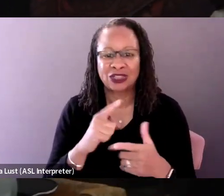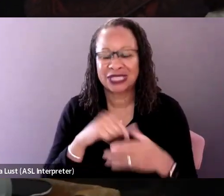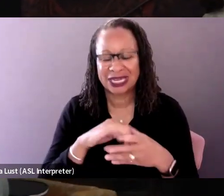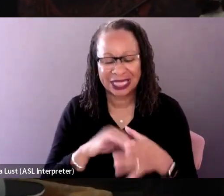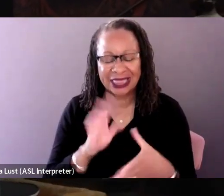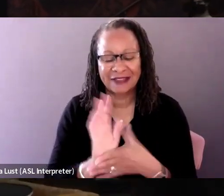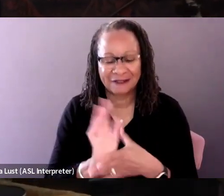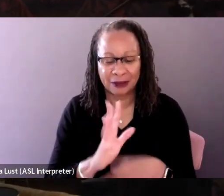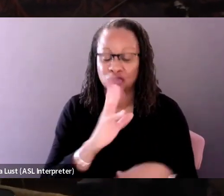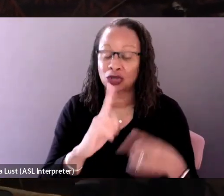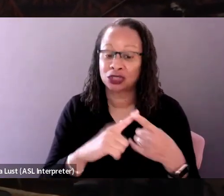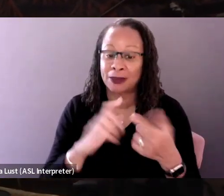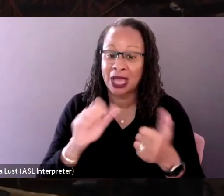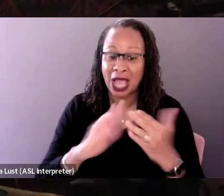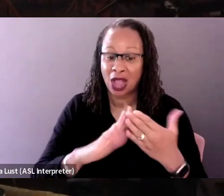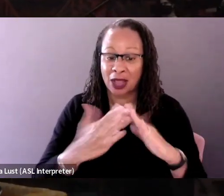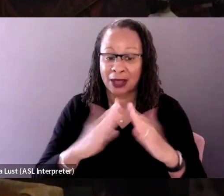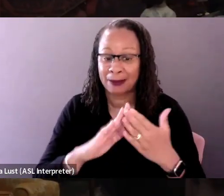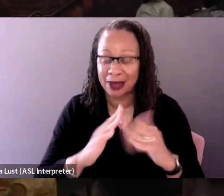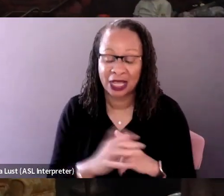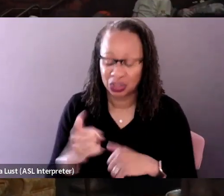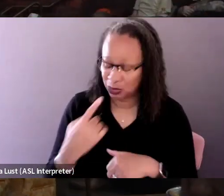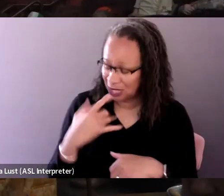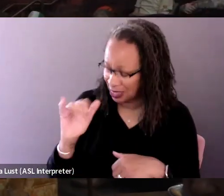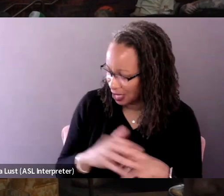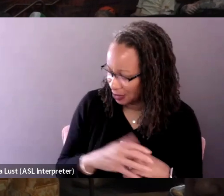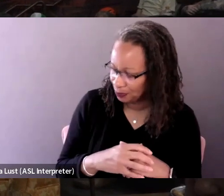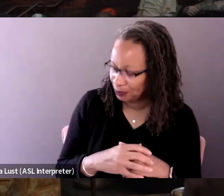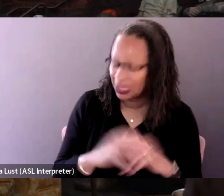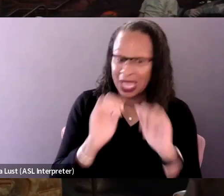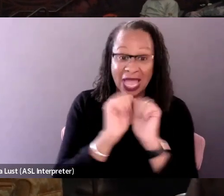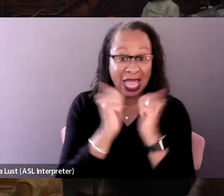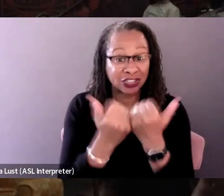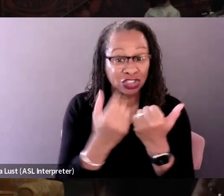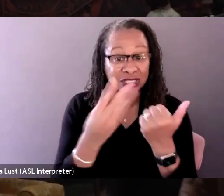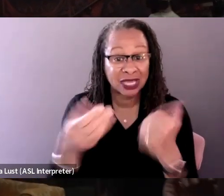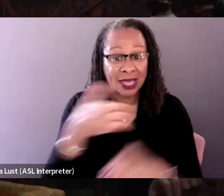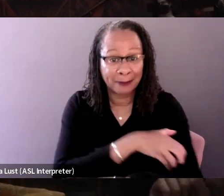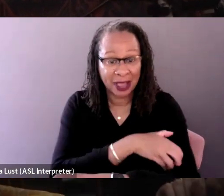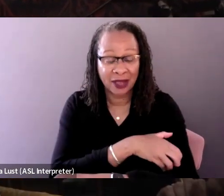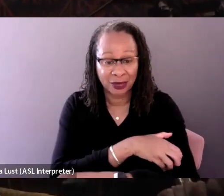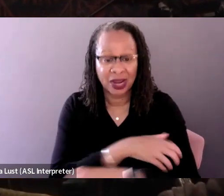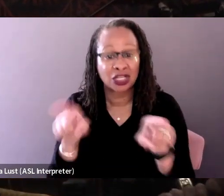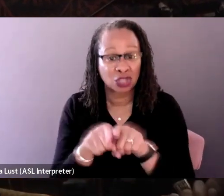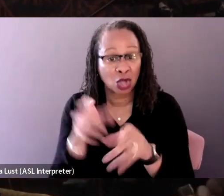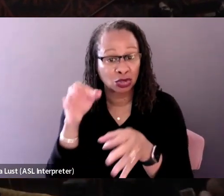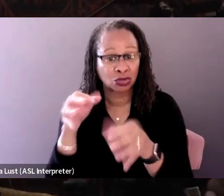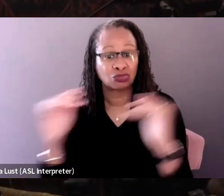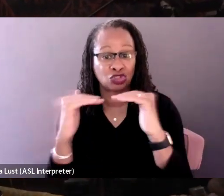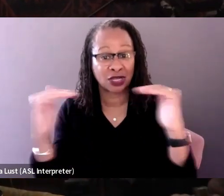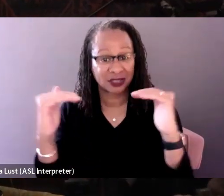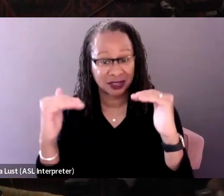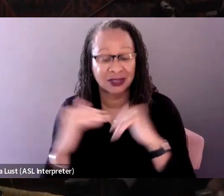how, for me, like you were saying that agency and like power or justice has been about being able to tell your